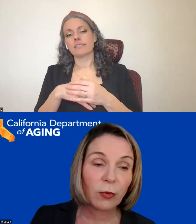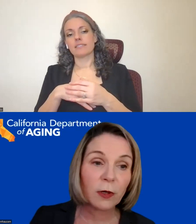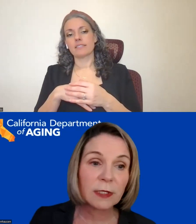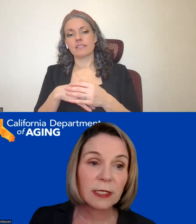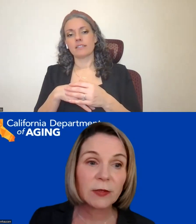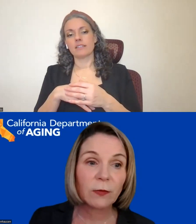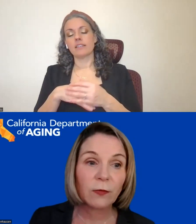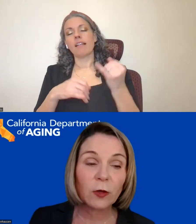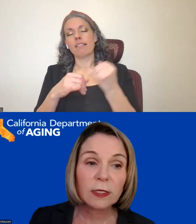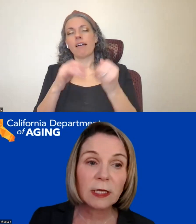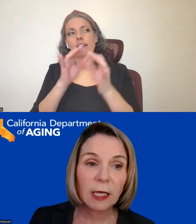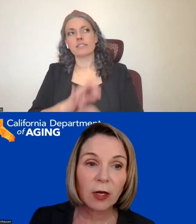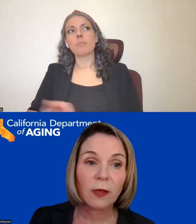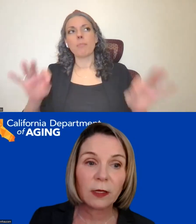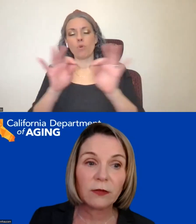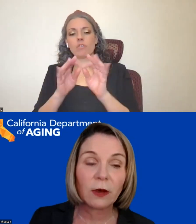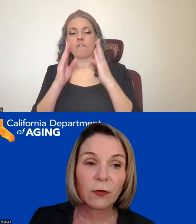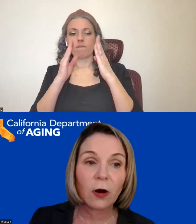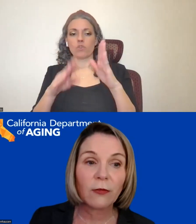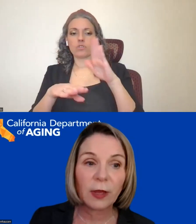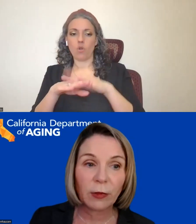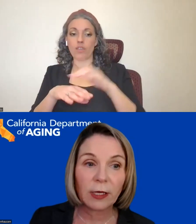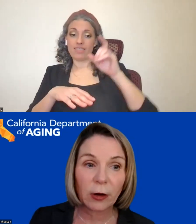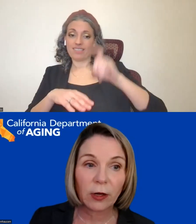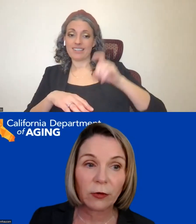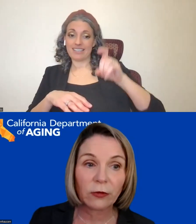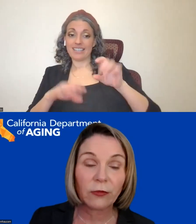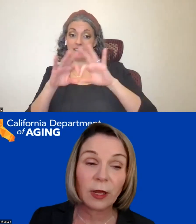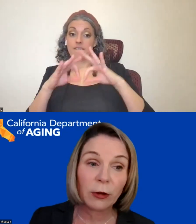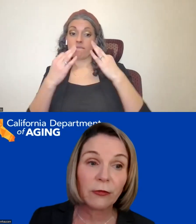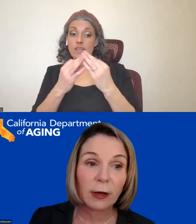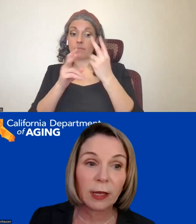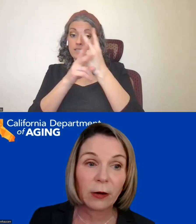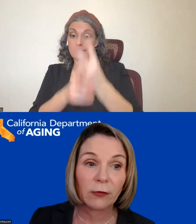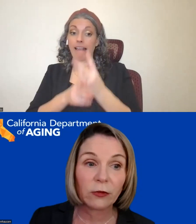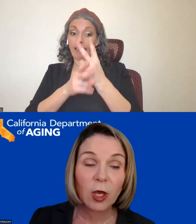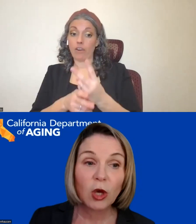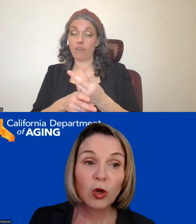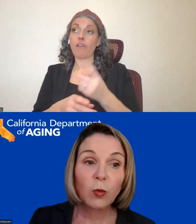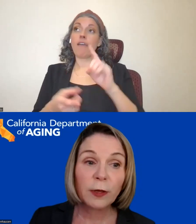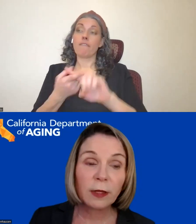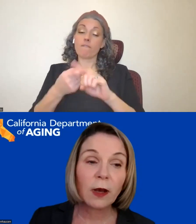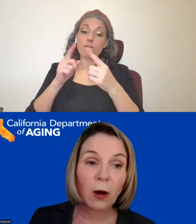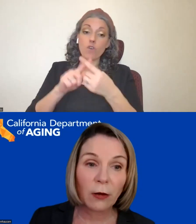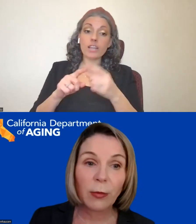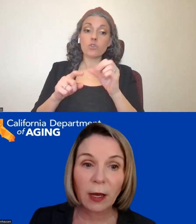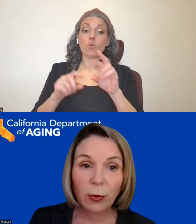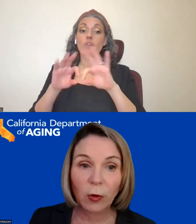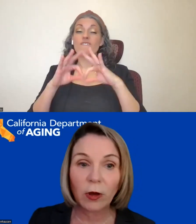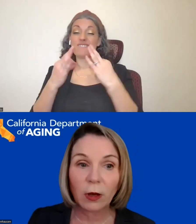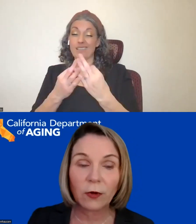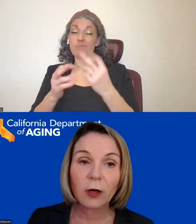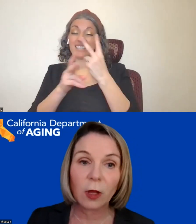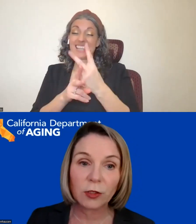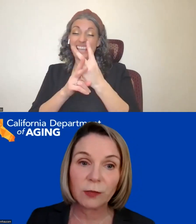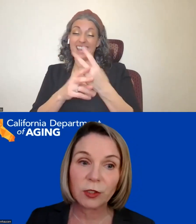least of importance, is focusing in on the needs of our family caregivers, our family or friend caregivers, who really are the